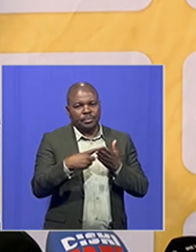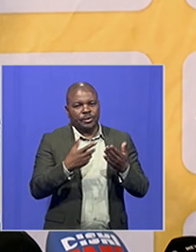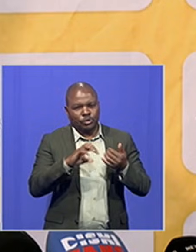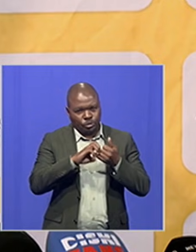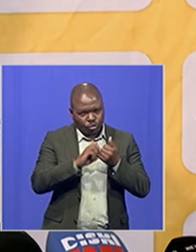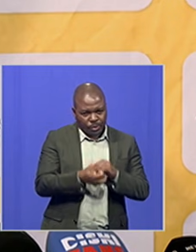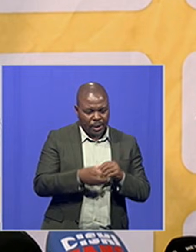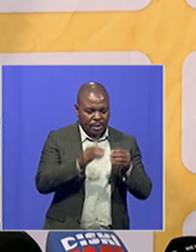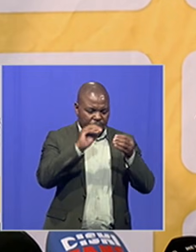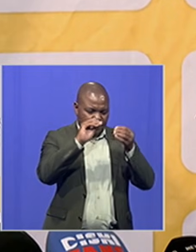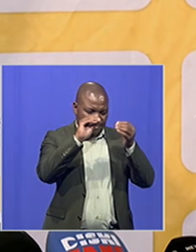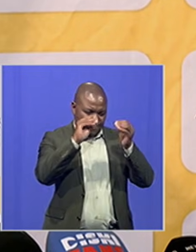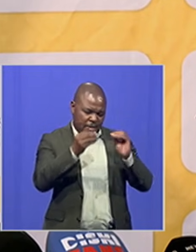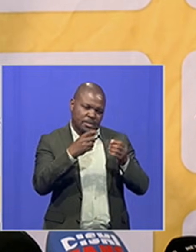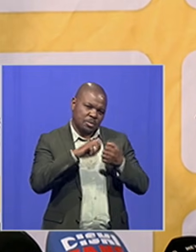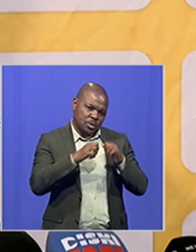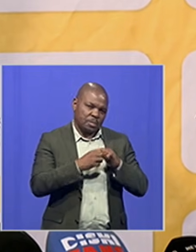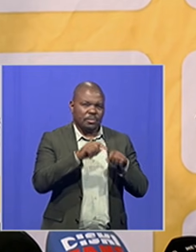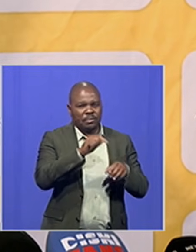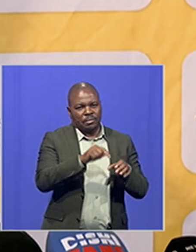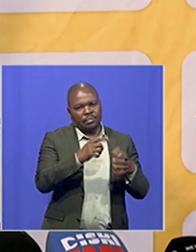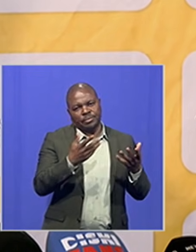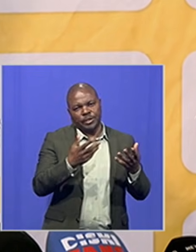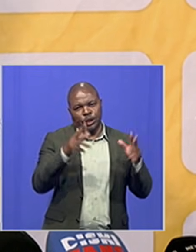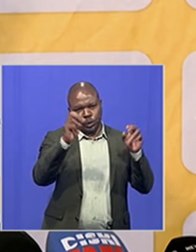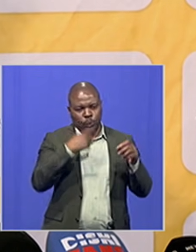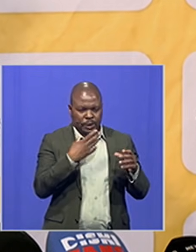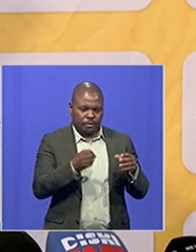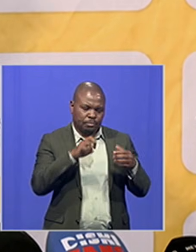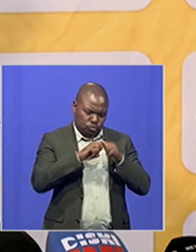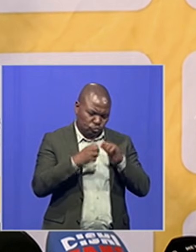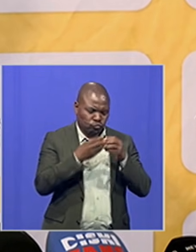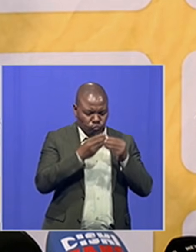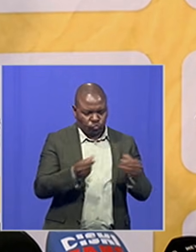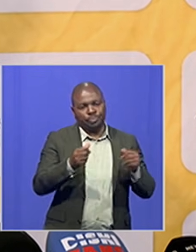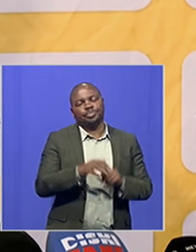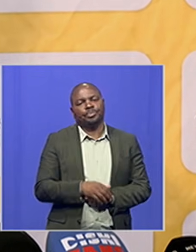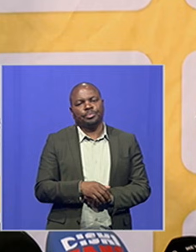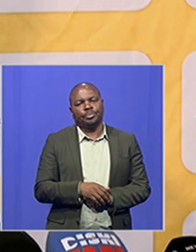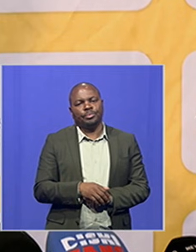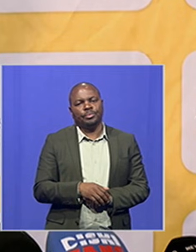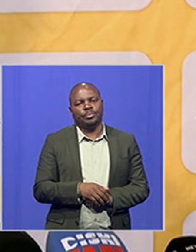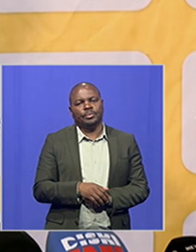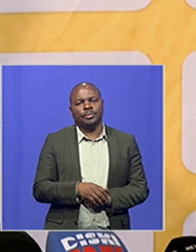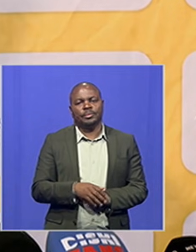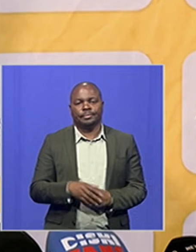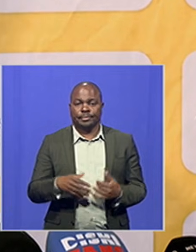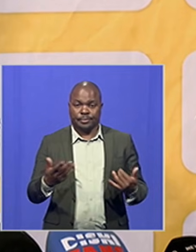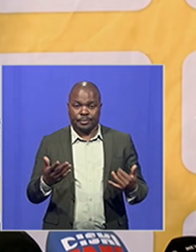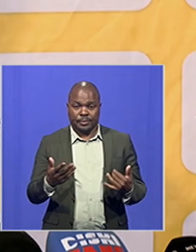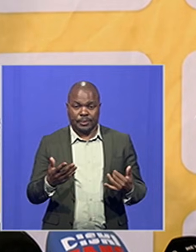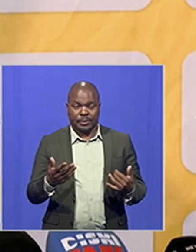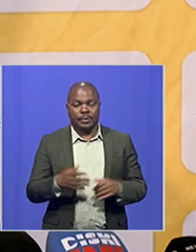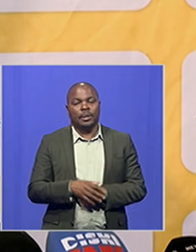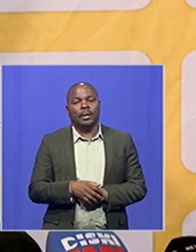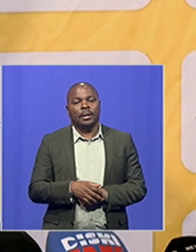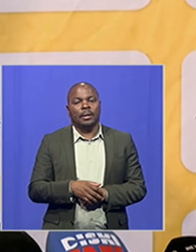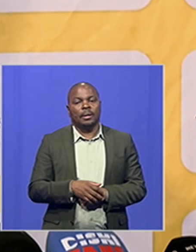try and fix the issues that we have as a team, and training